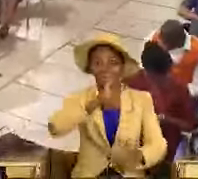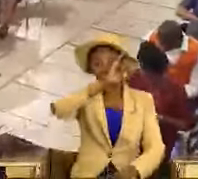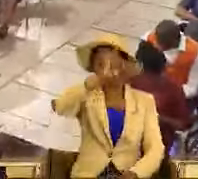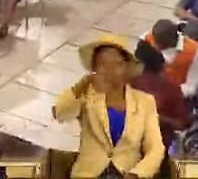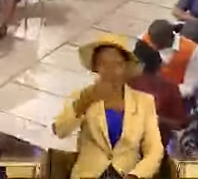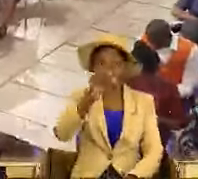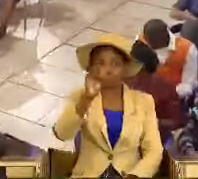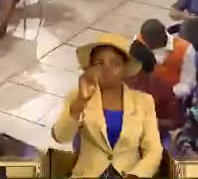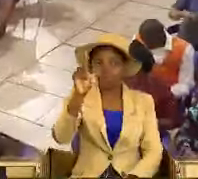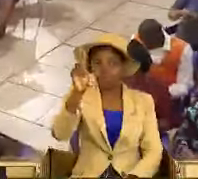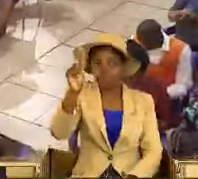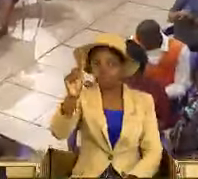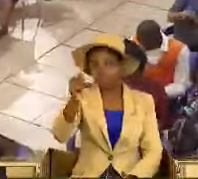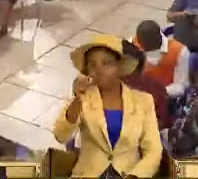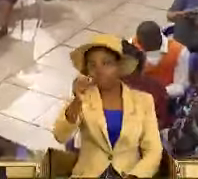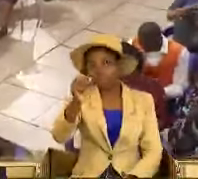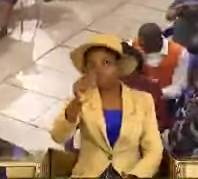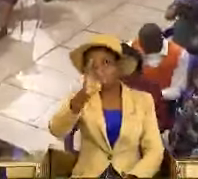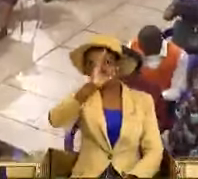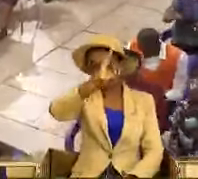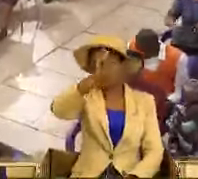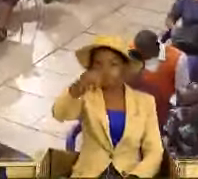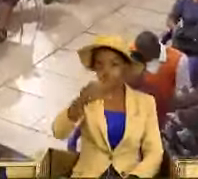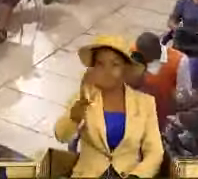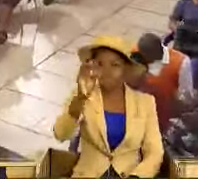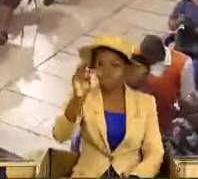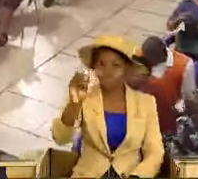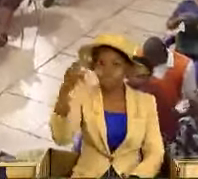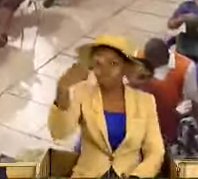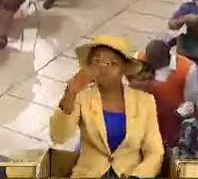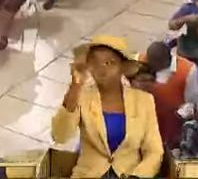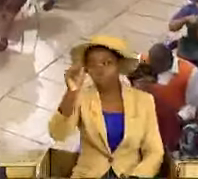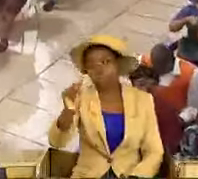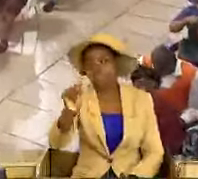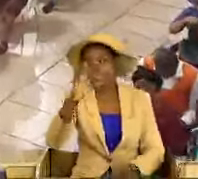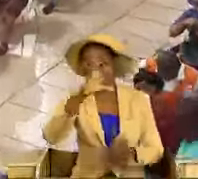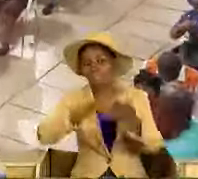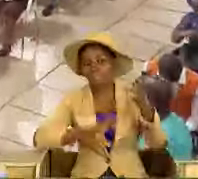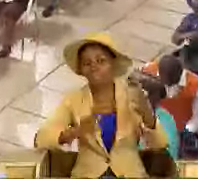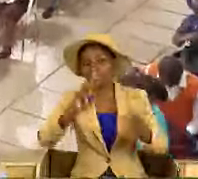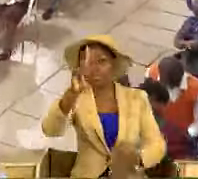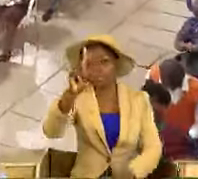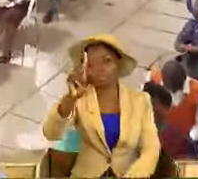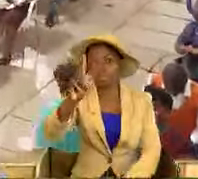John John chapter 1 verse